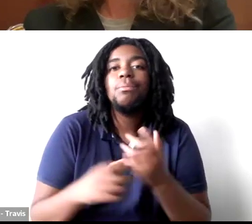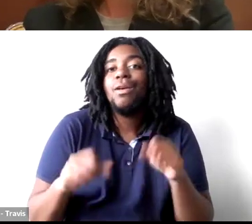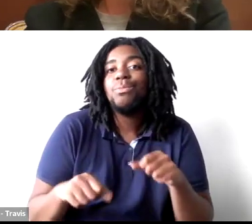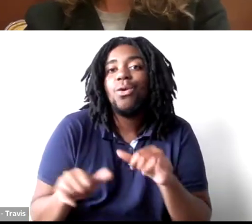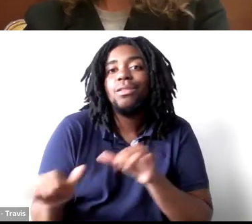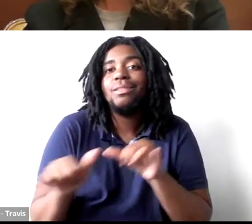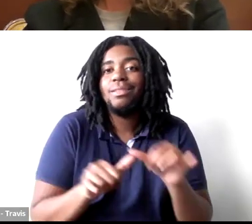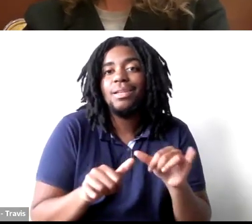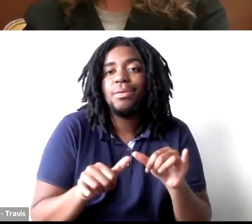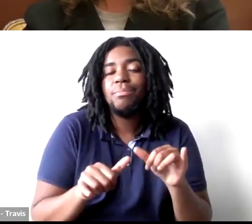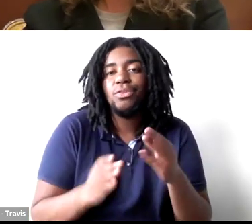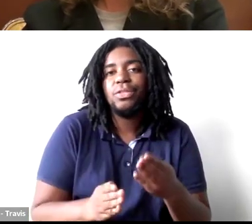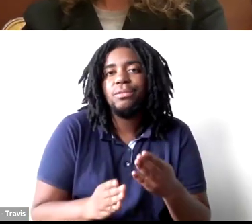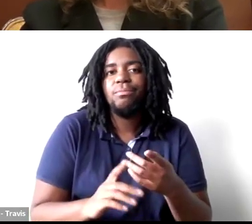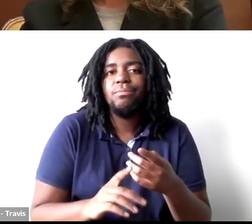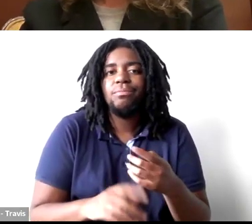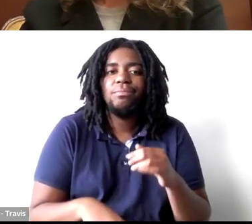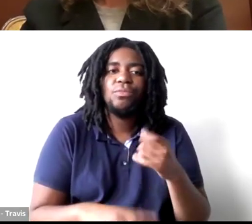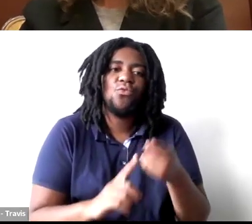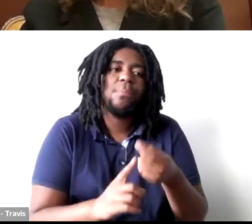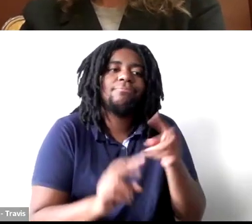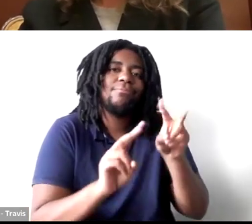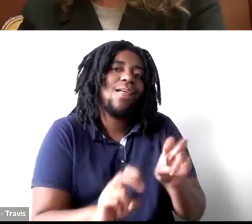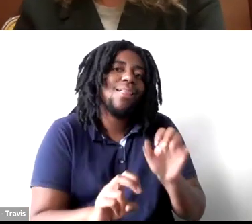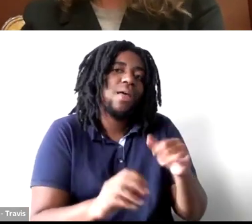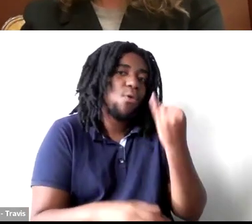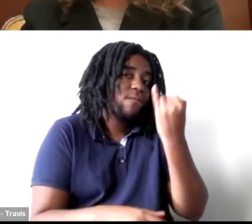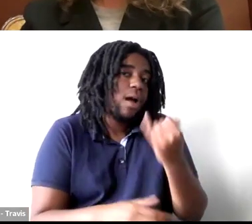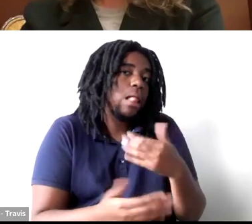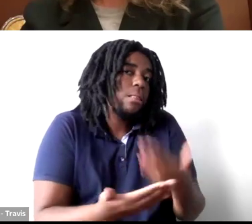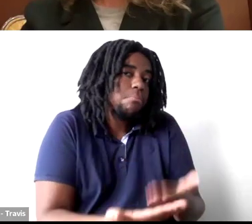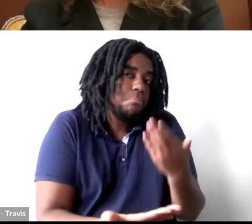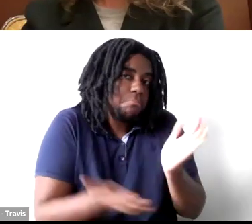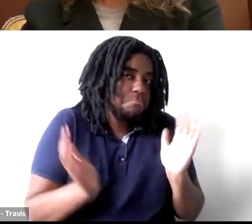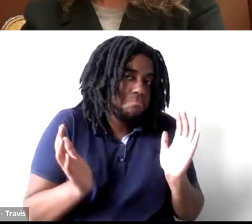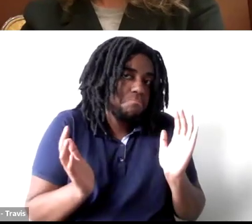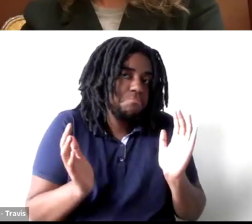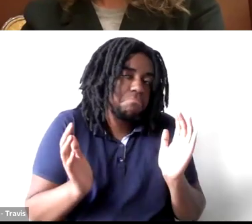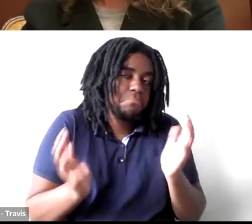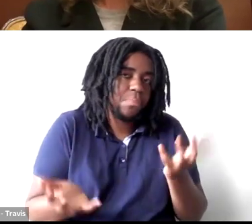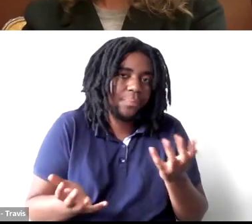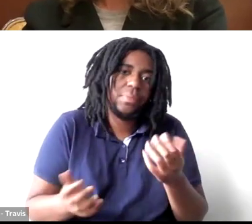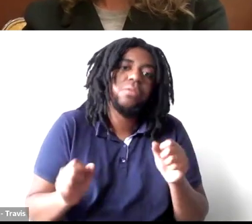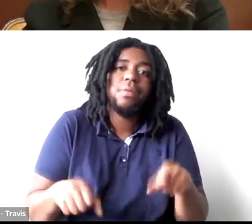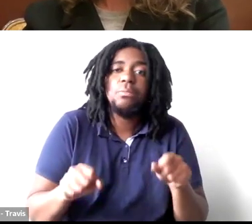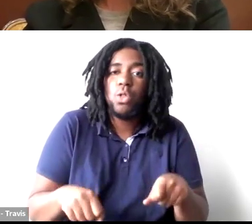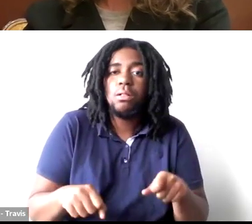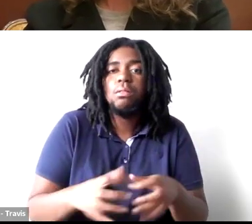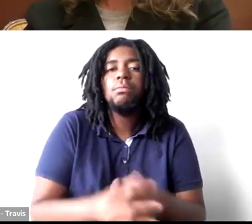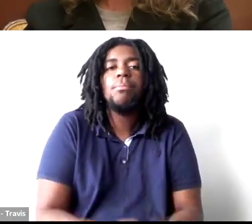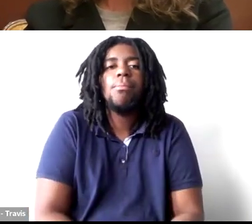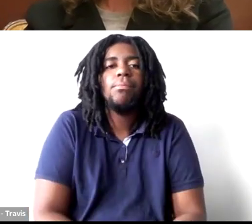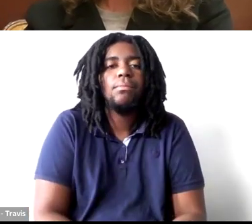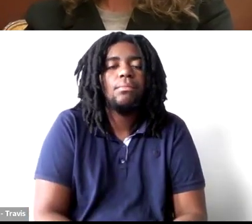that profile and then the painting. It is definitely a possibility. I'm just